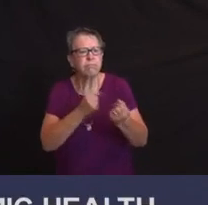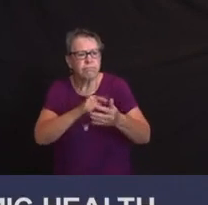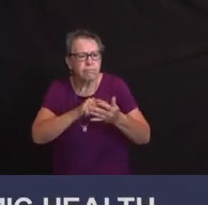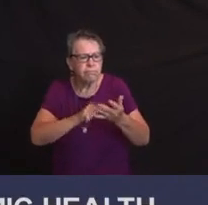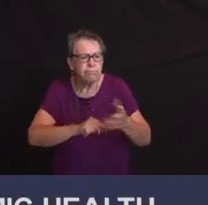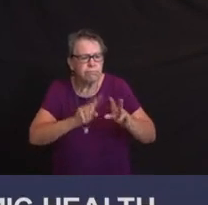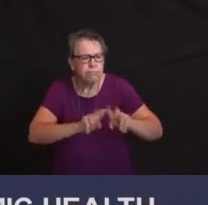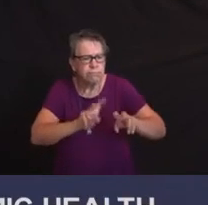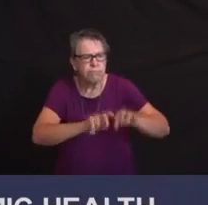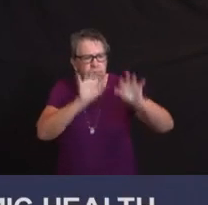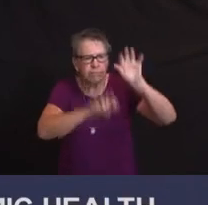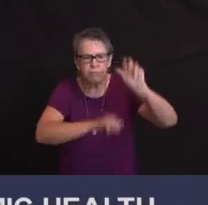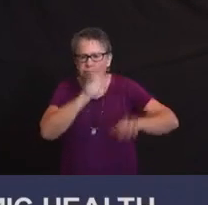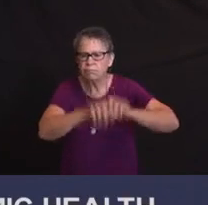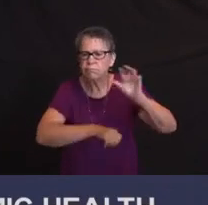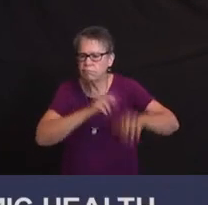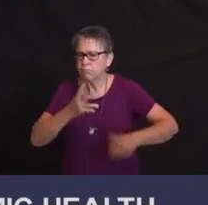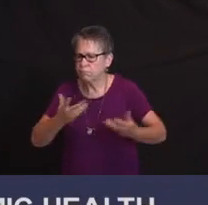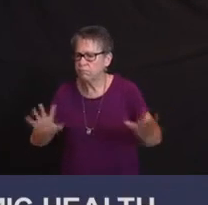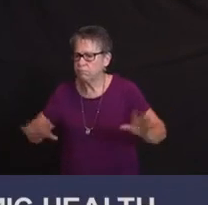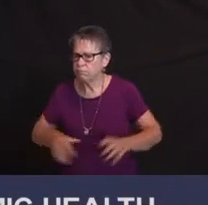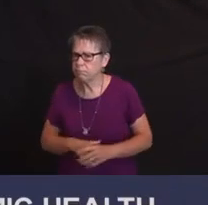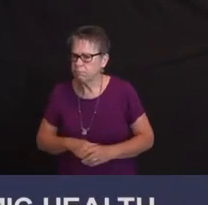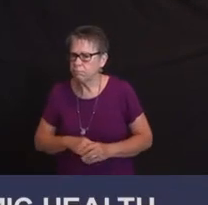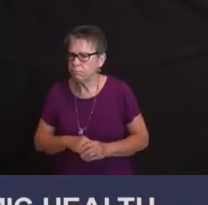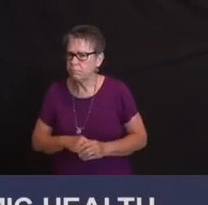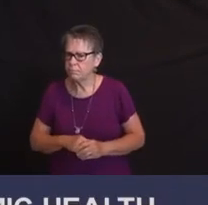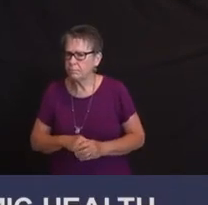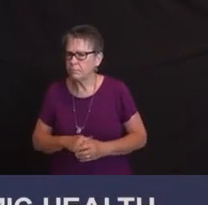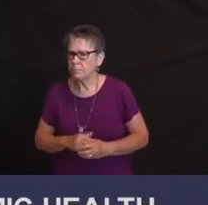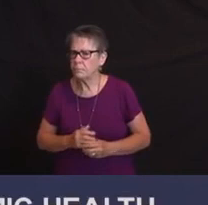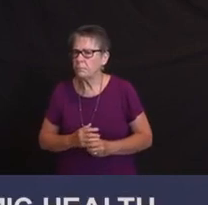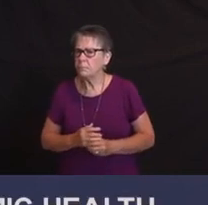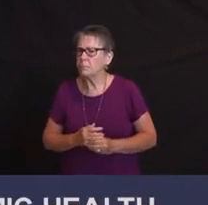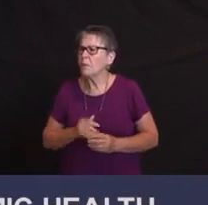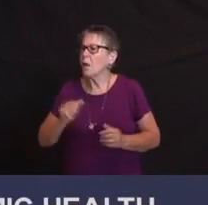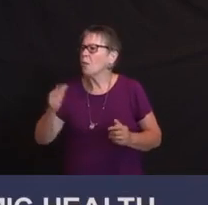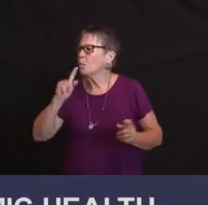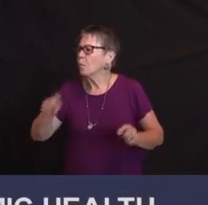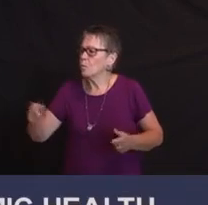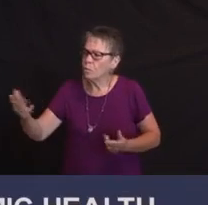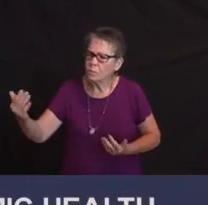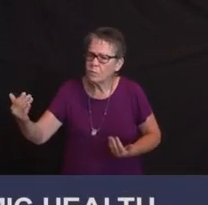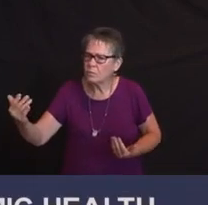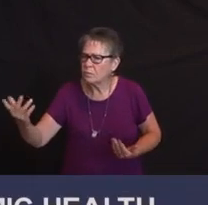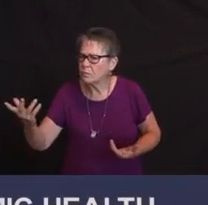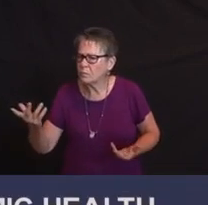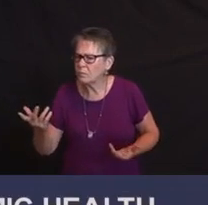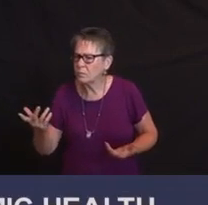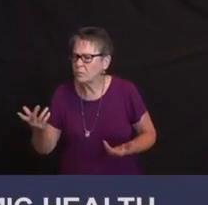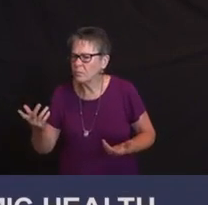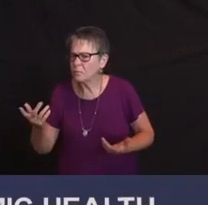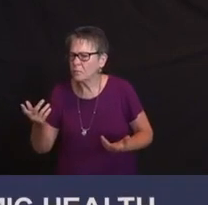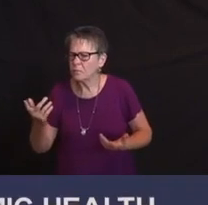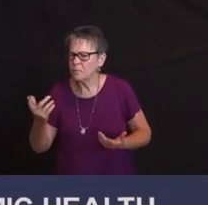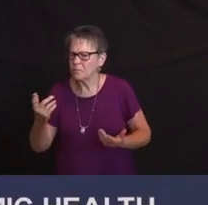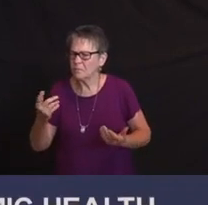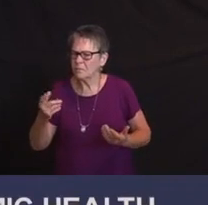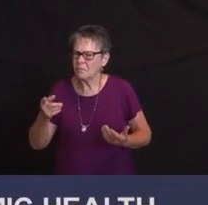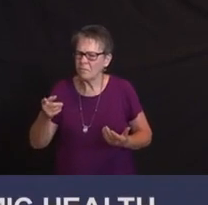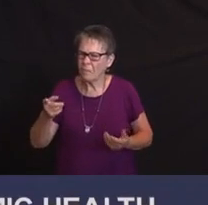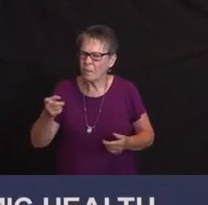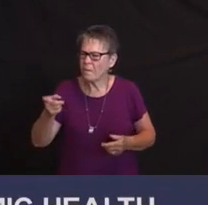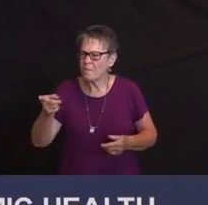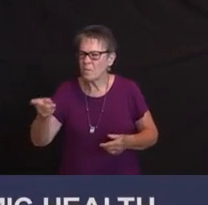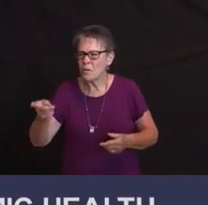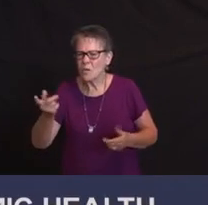afternoon. I just have one for you today. Brent asked my first one. What is the threshold/data set you'll use to determine whether a mask mandate will be reinstated